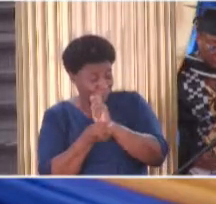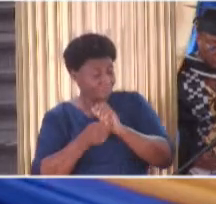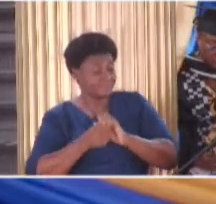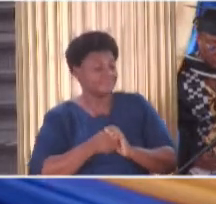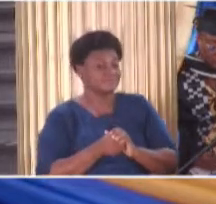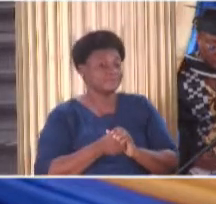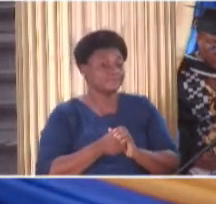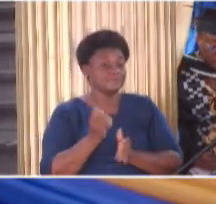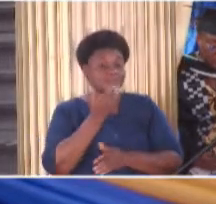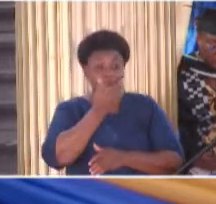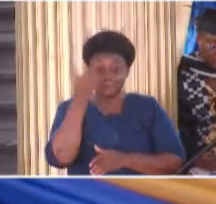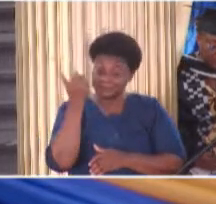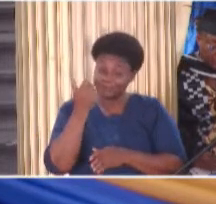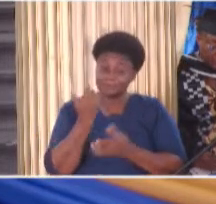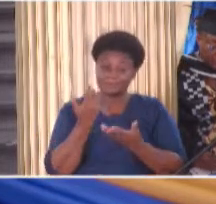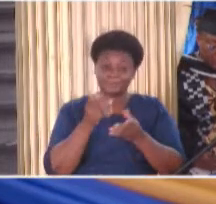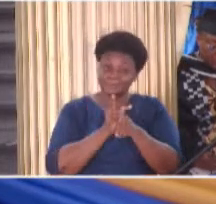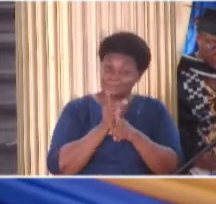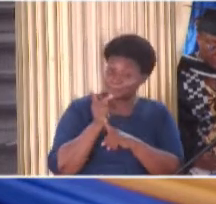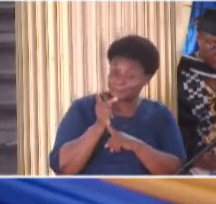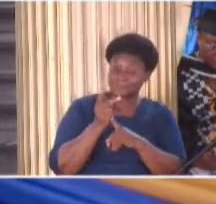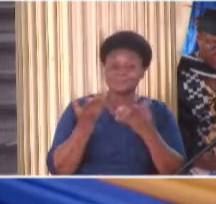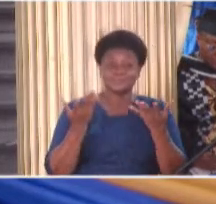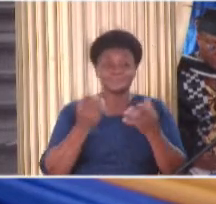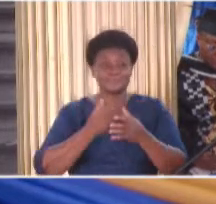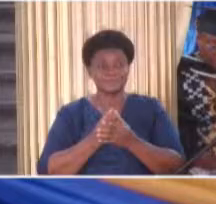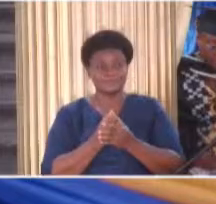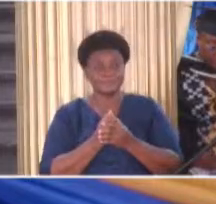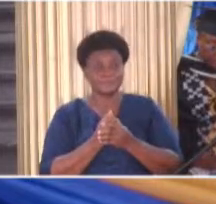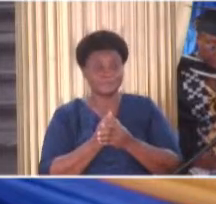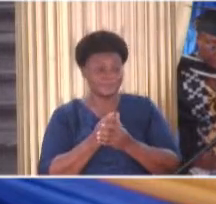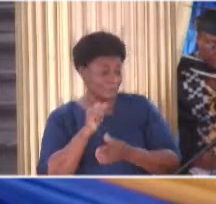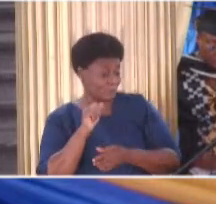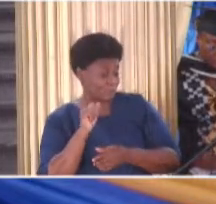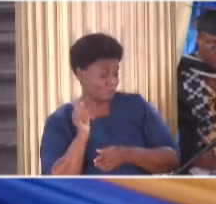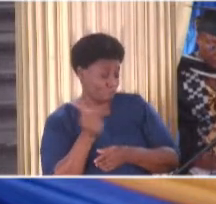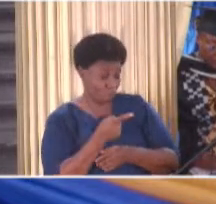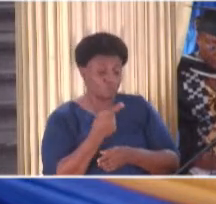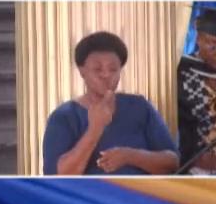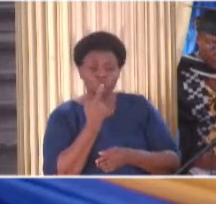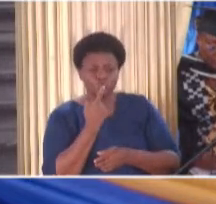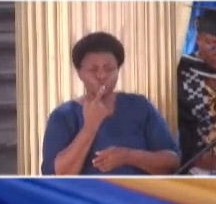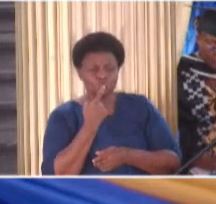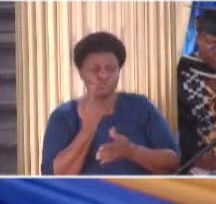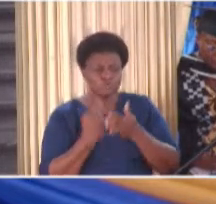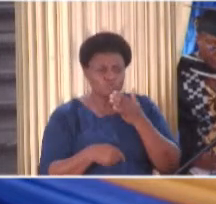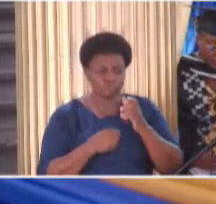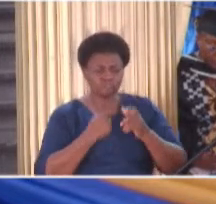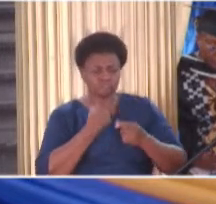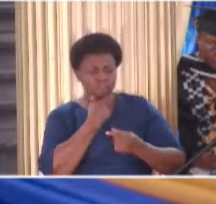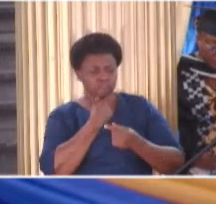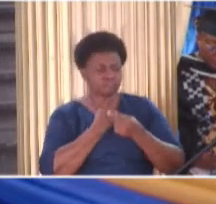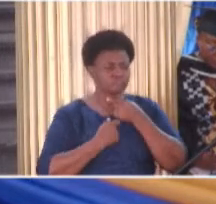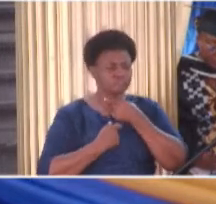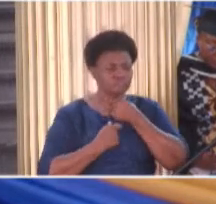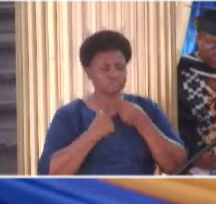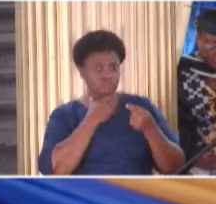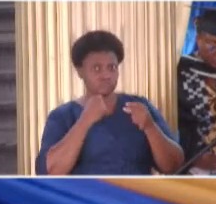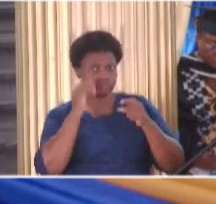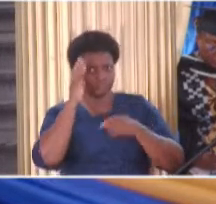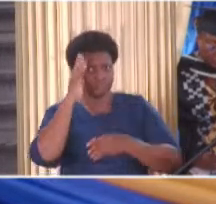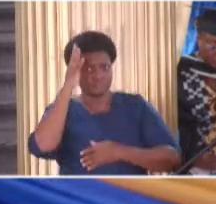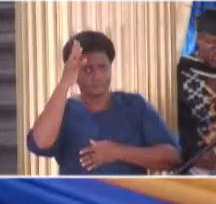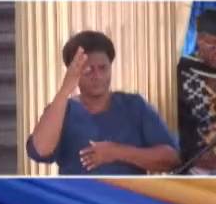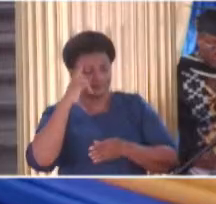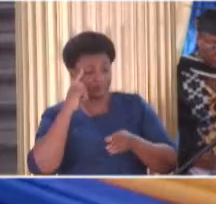best professionals are those who are curious, innovative,